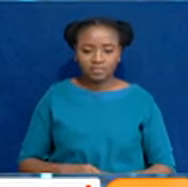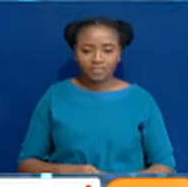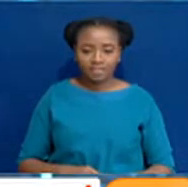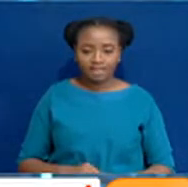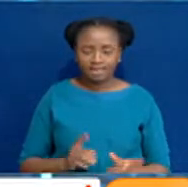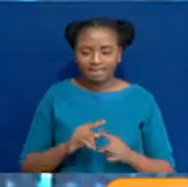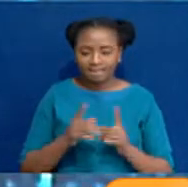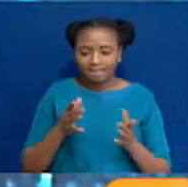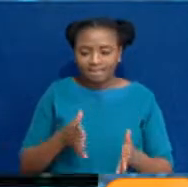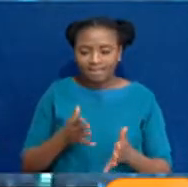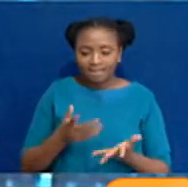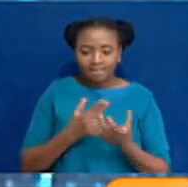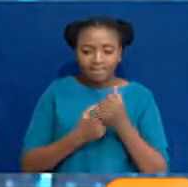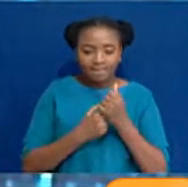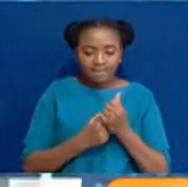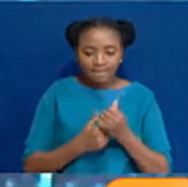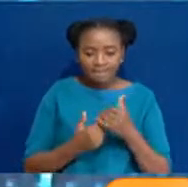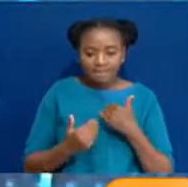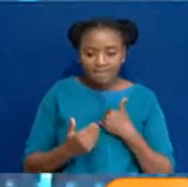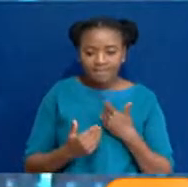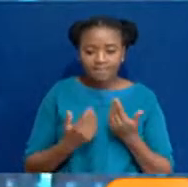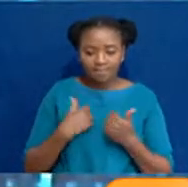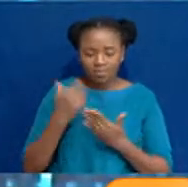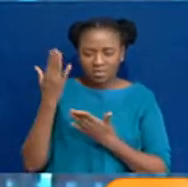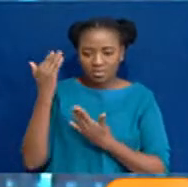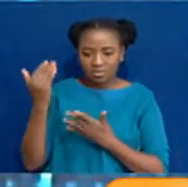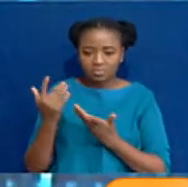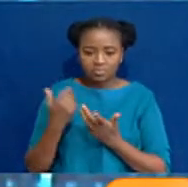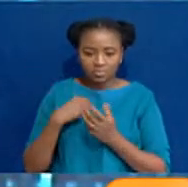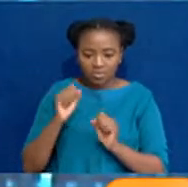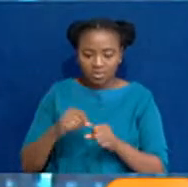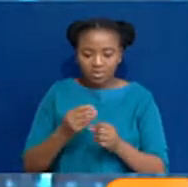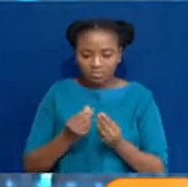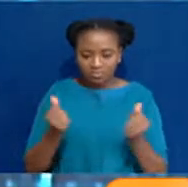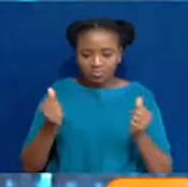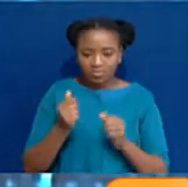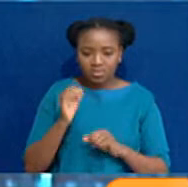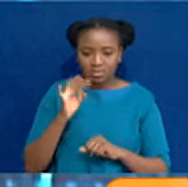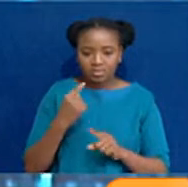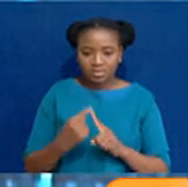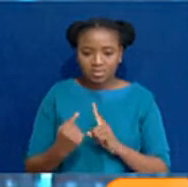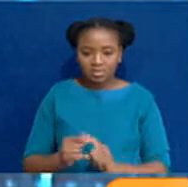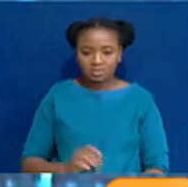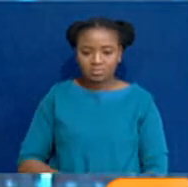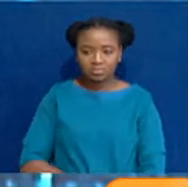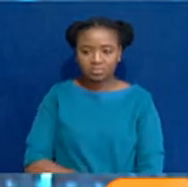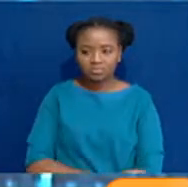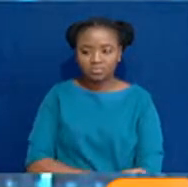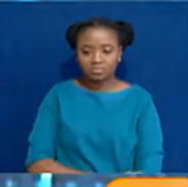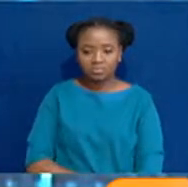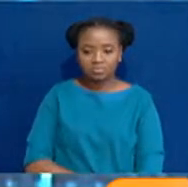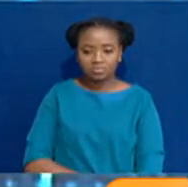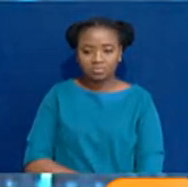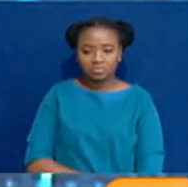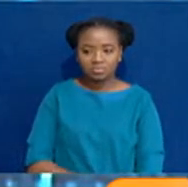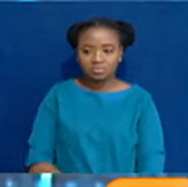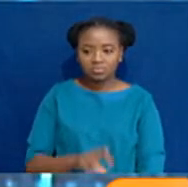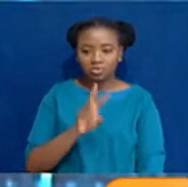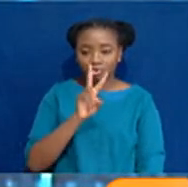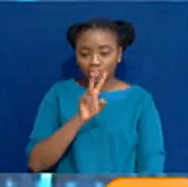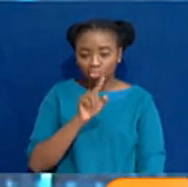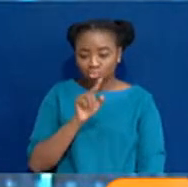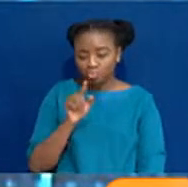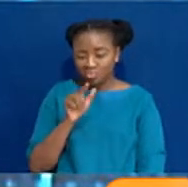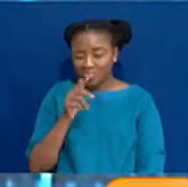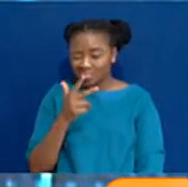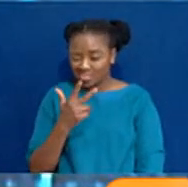we envisage, we believe we should be able to do that within the next 2 to 3 years. We may not go the full hog of 5 years. So in 2 years, this should be complete? 2 to 3 years,